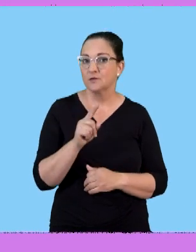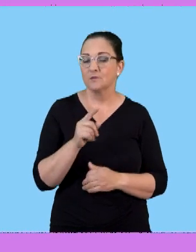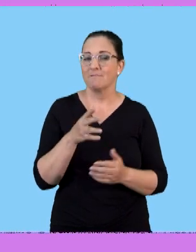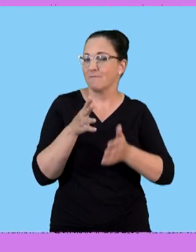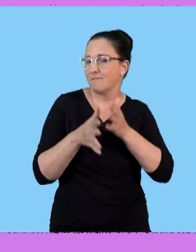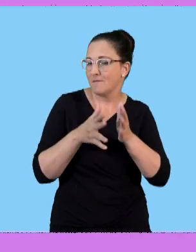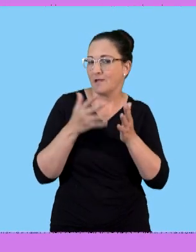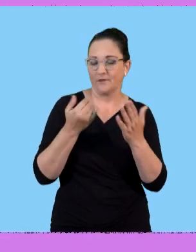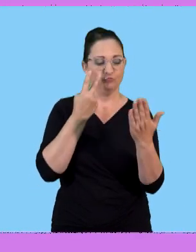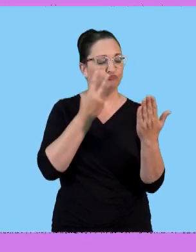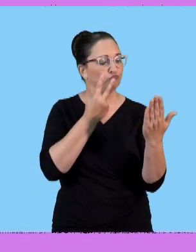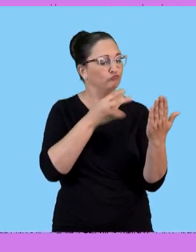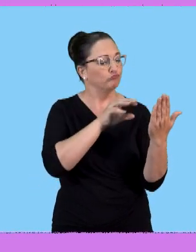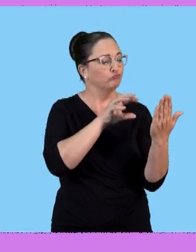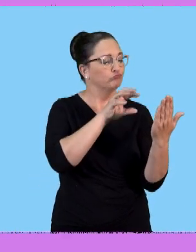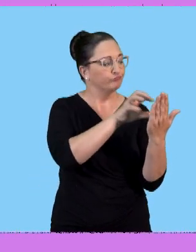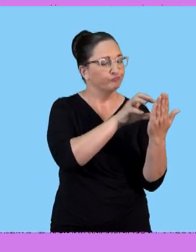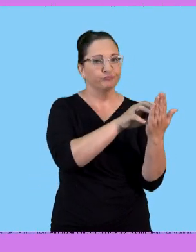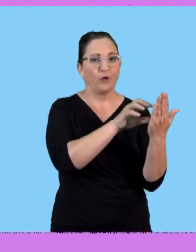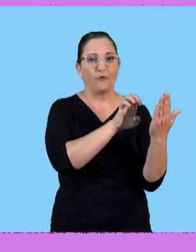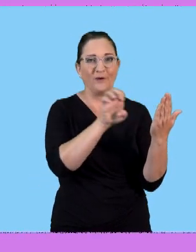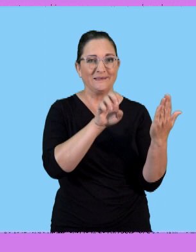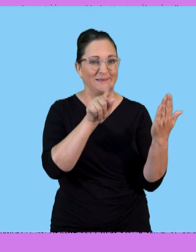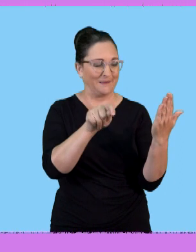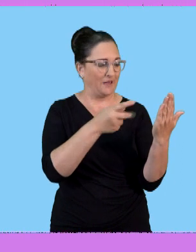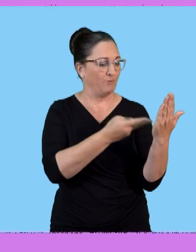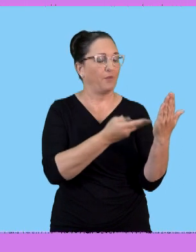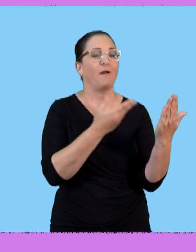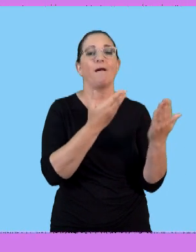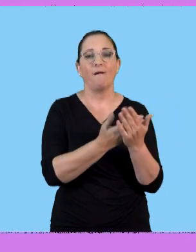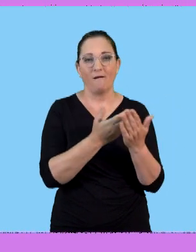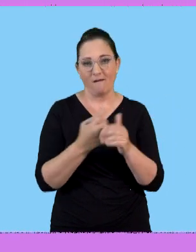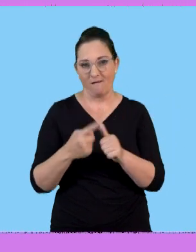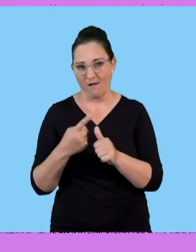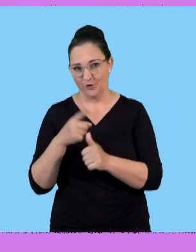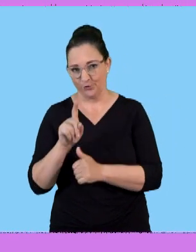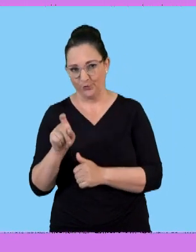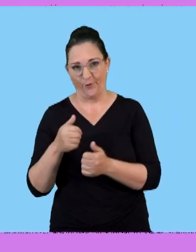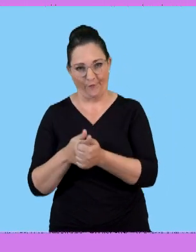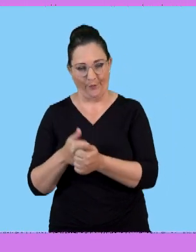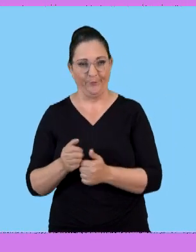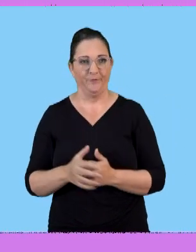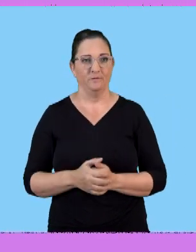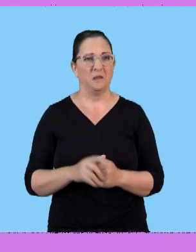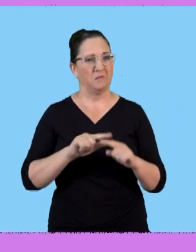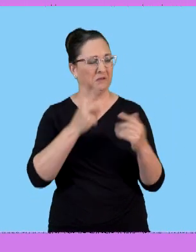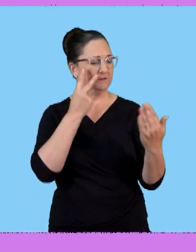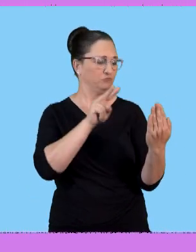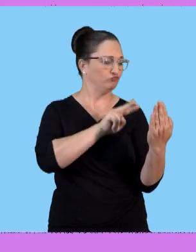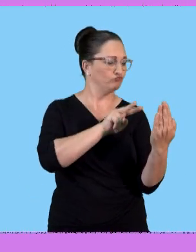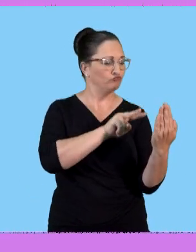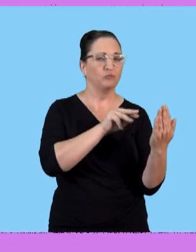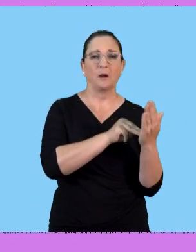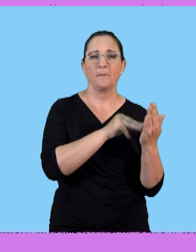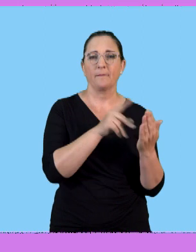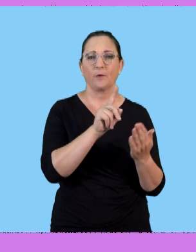says, carefully study the provincial map of the Eastern Cape to answer the question that follow. Now, let me quickly get familiar